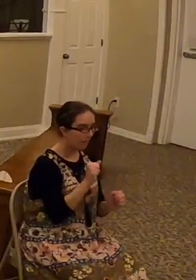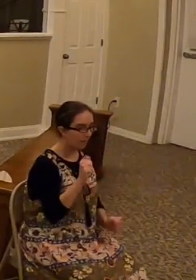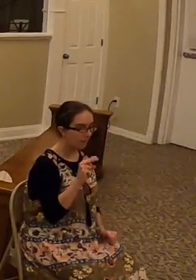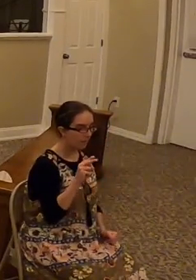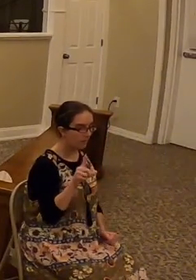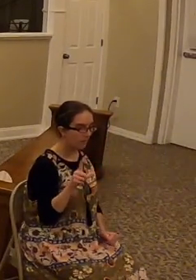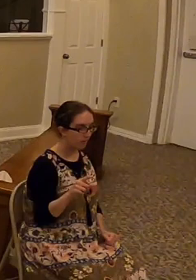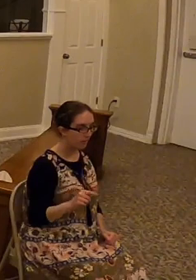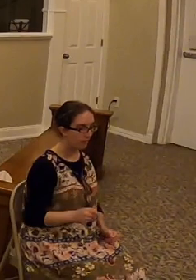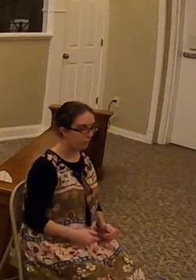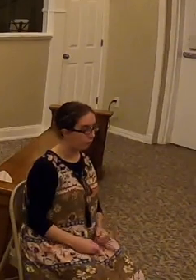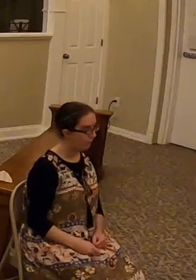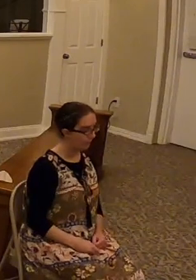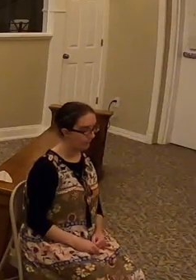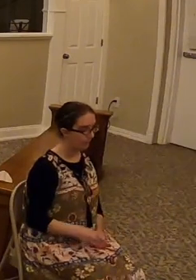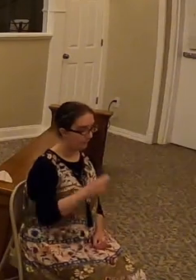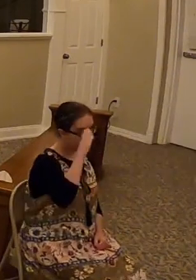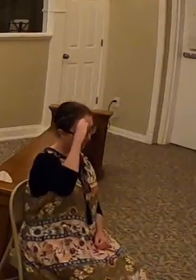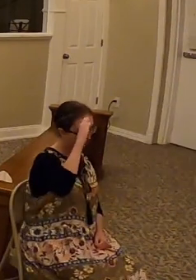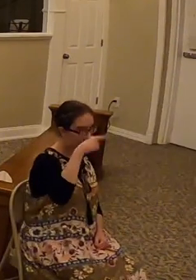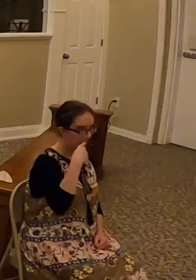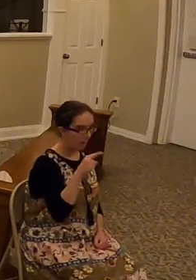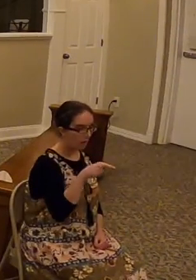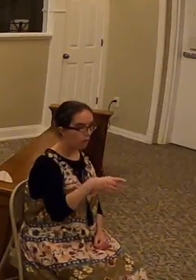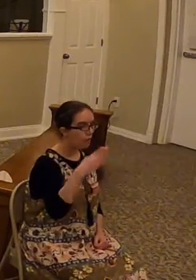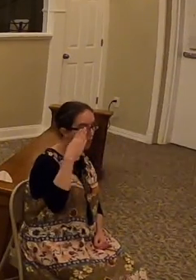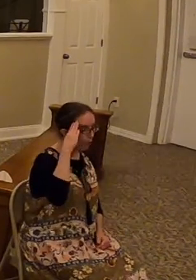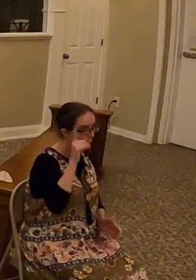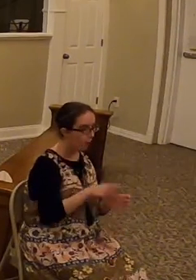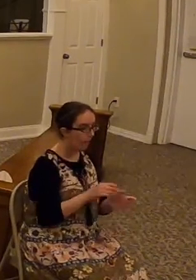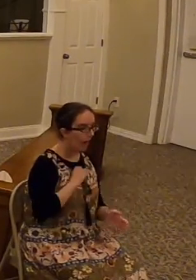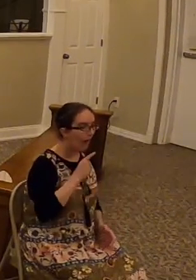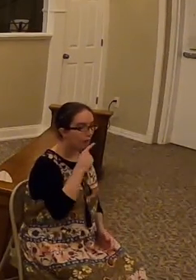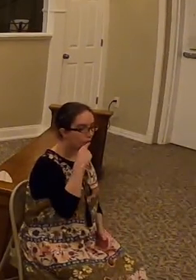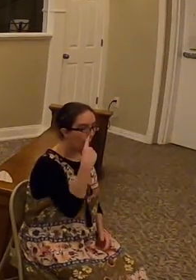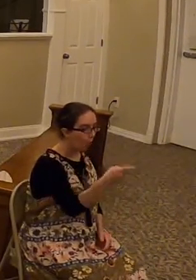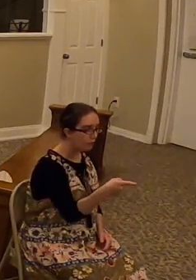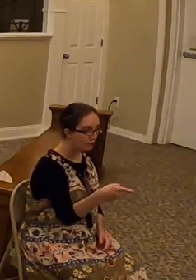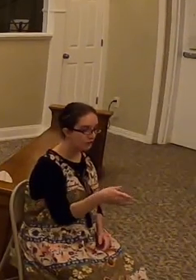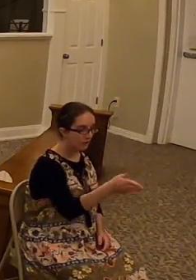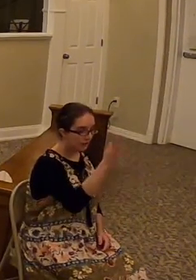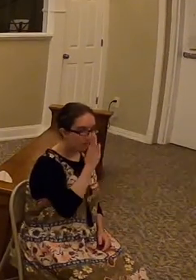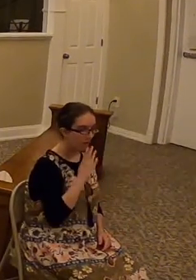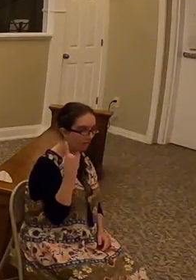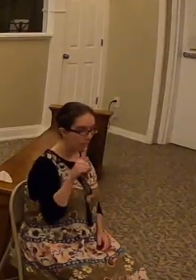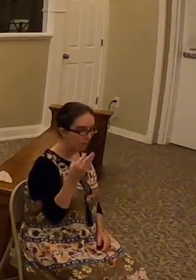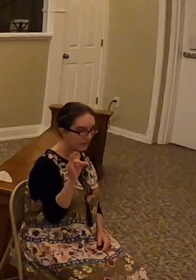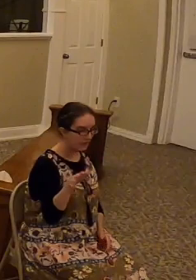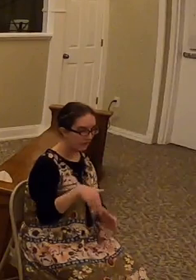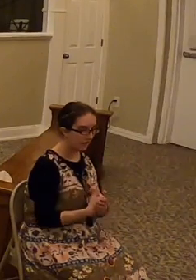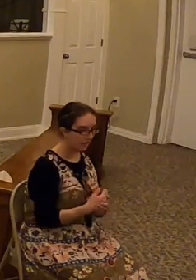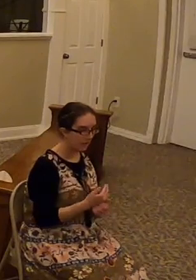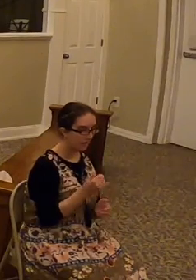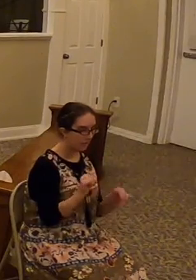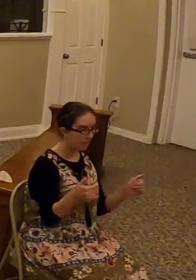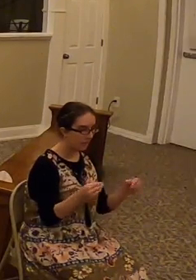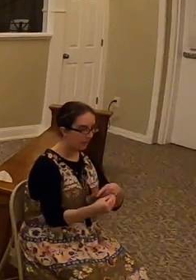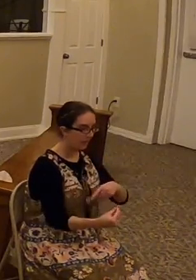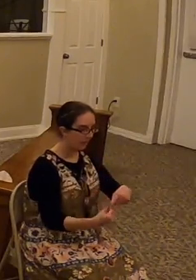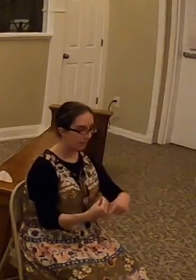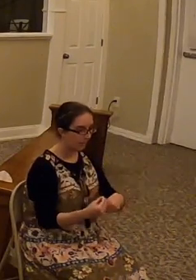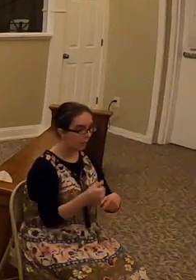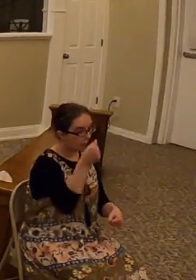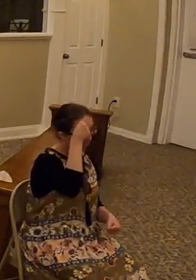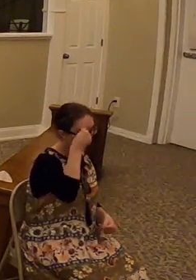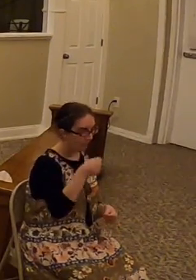Saul. He said, you know what I told you, God. First of all, he messed around.